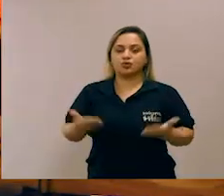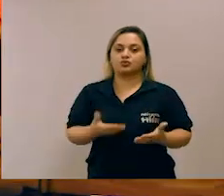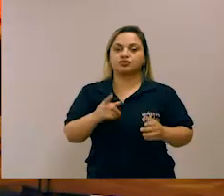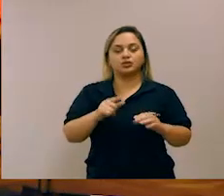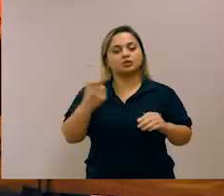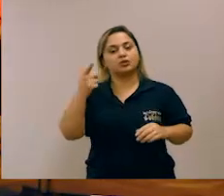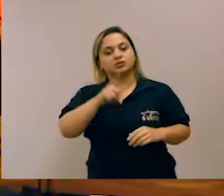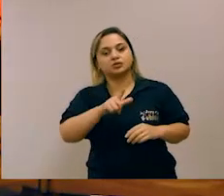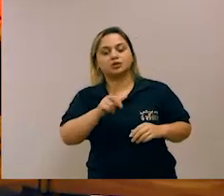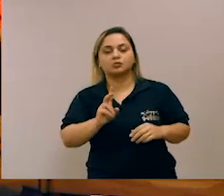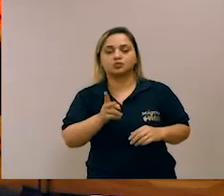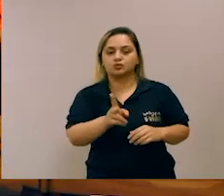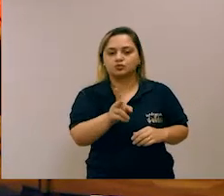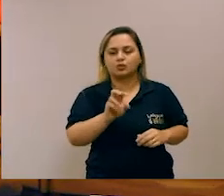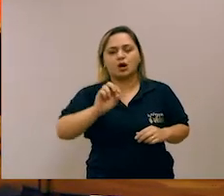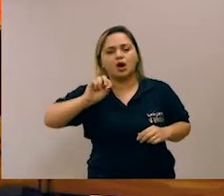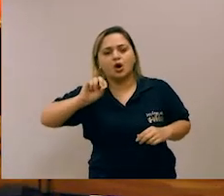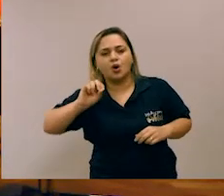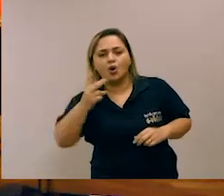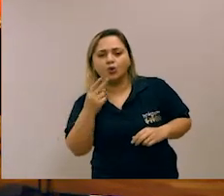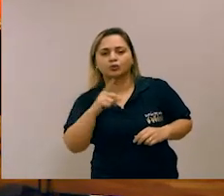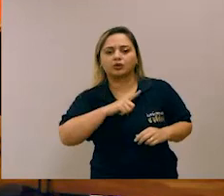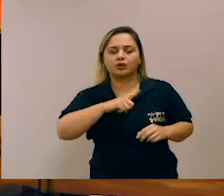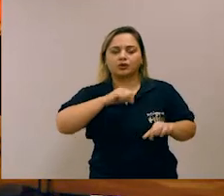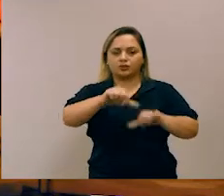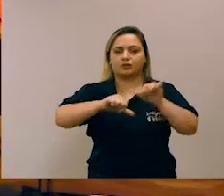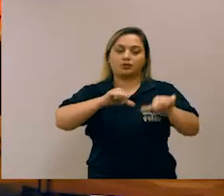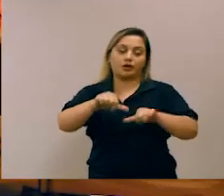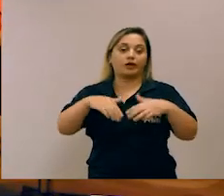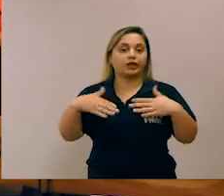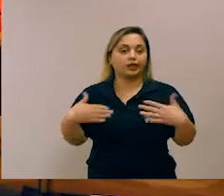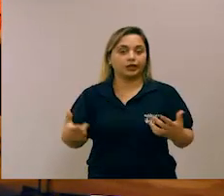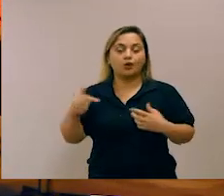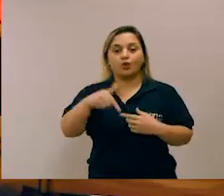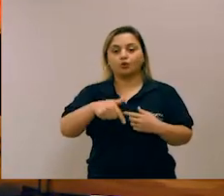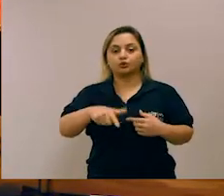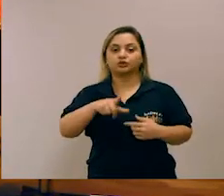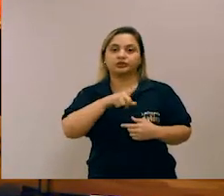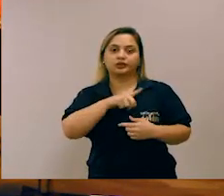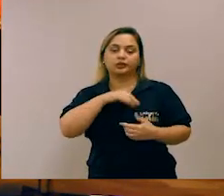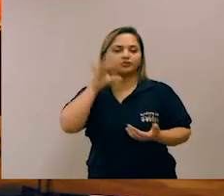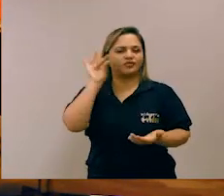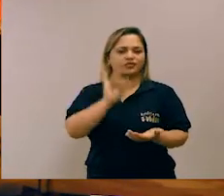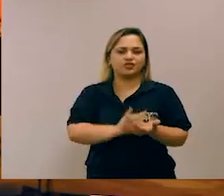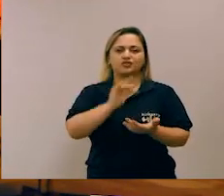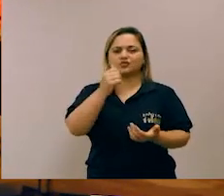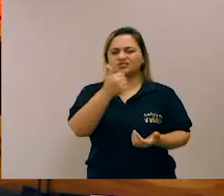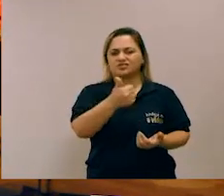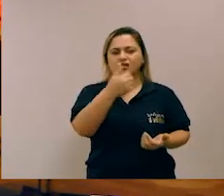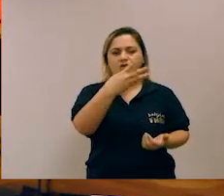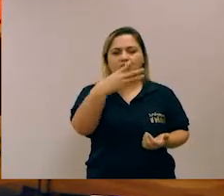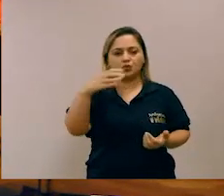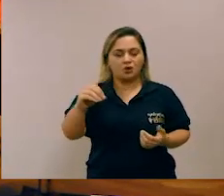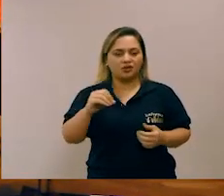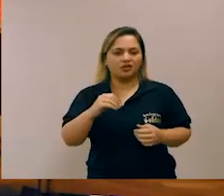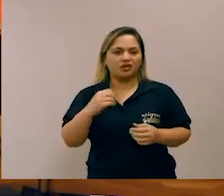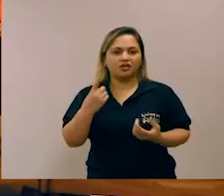today. And then we define, are we going to maintain this or are we going to change our strategy? And so I have